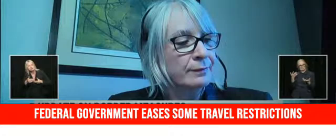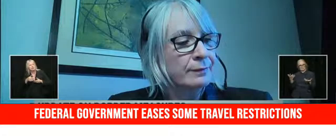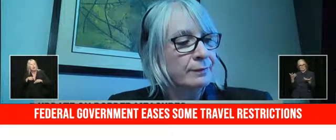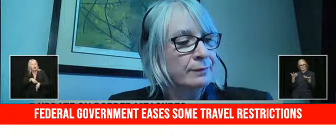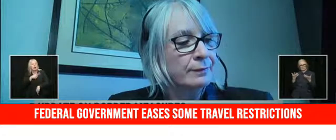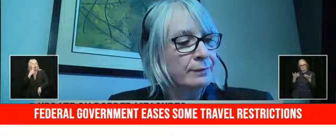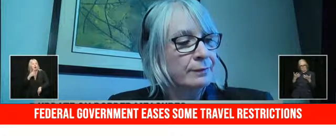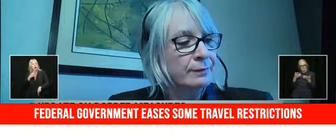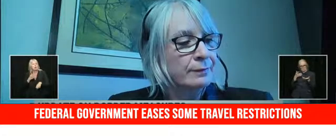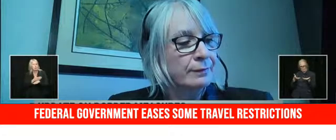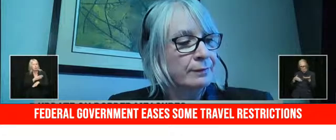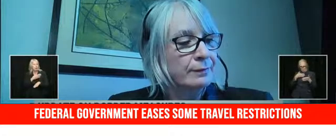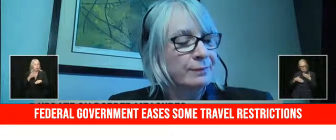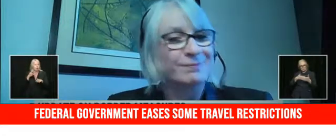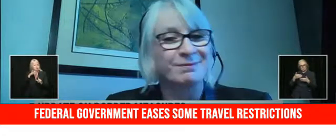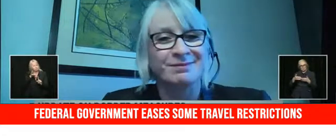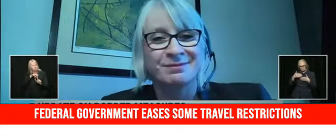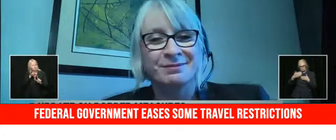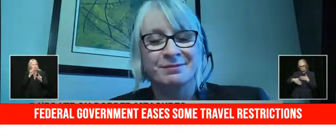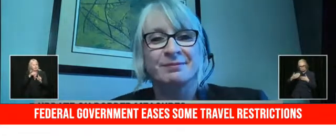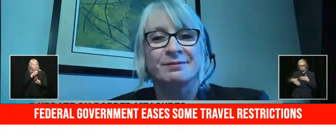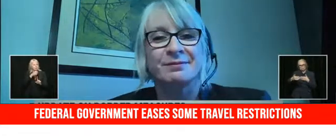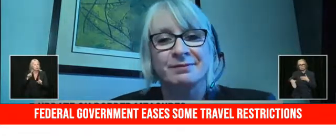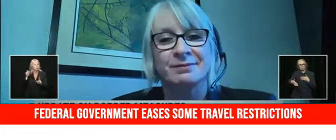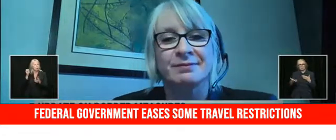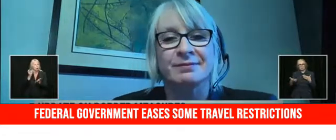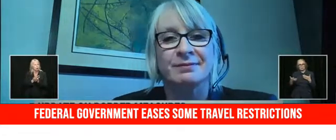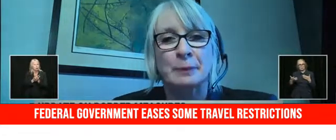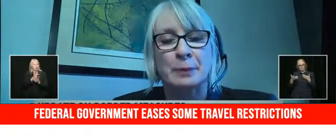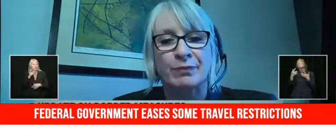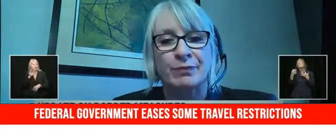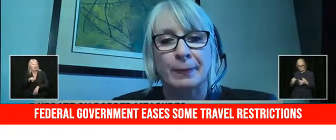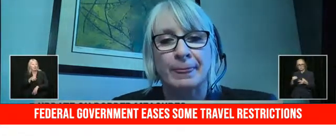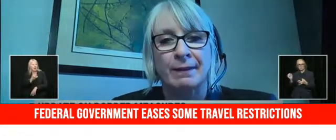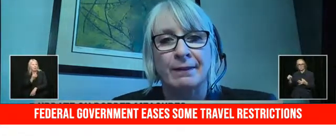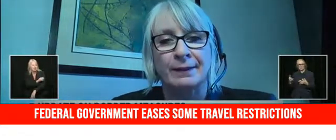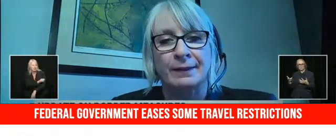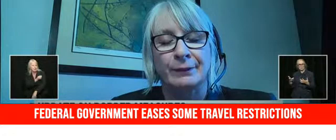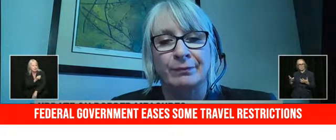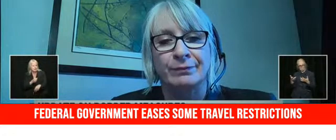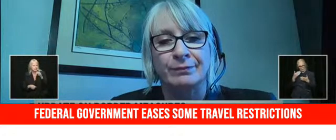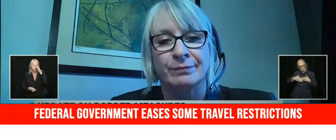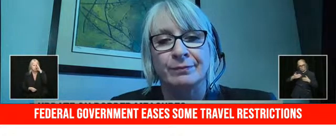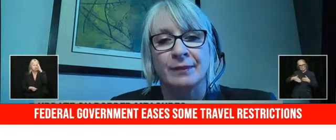take before we get a decision about whether Health Canada approves this vaccine or not?